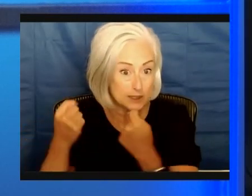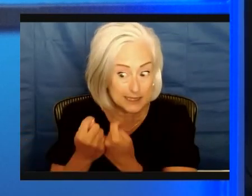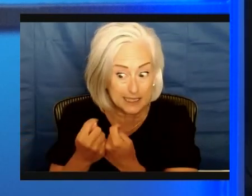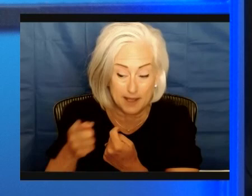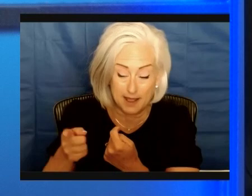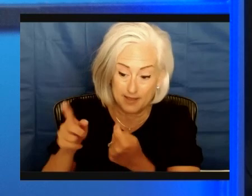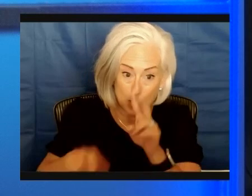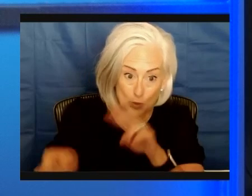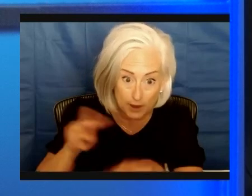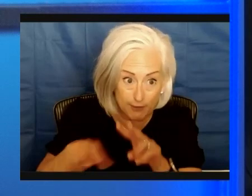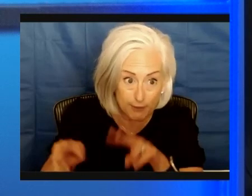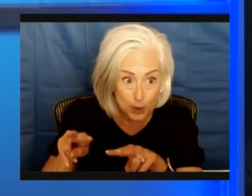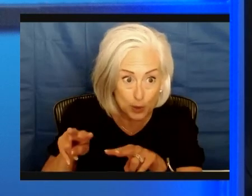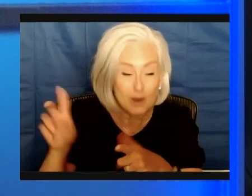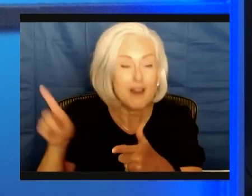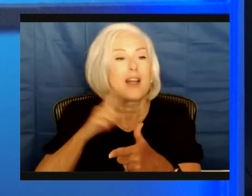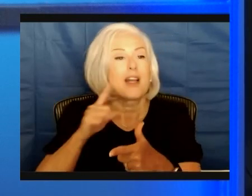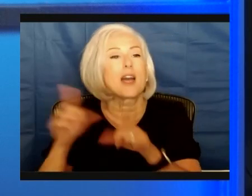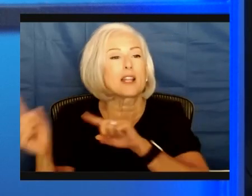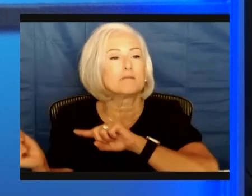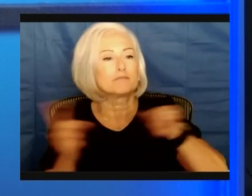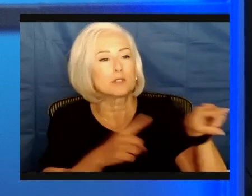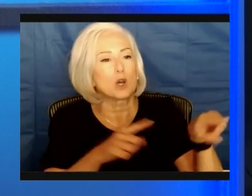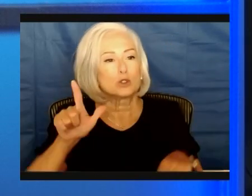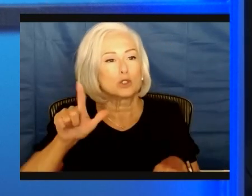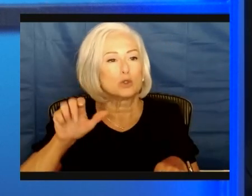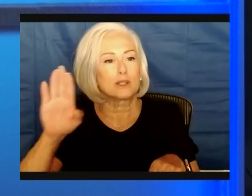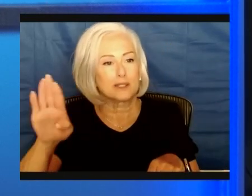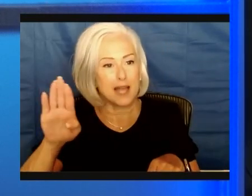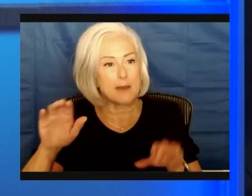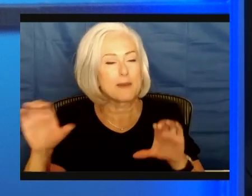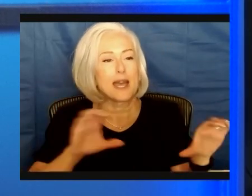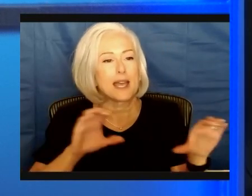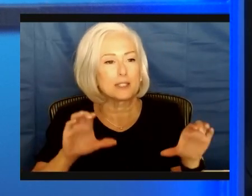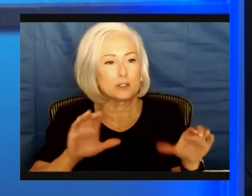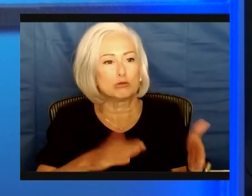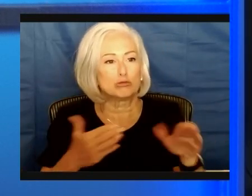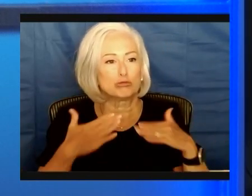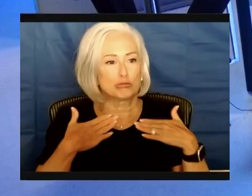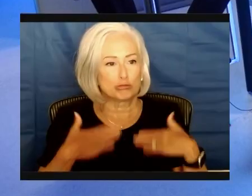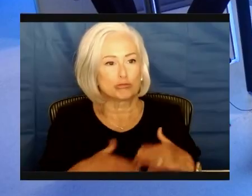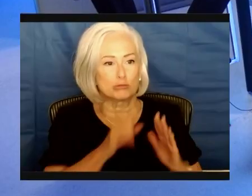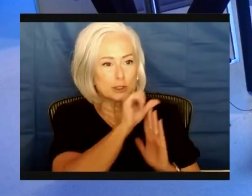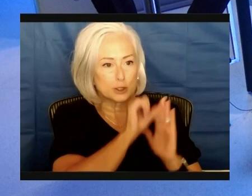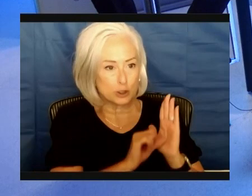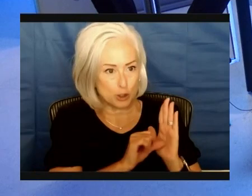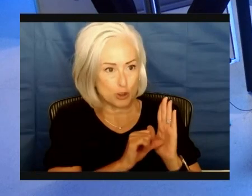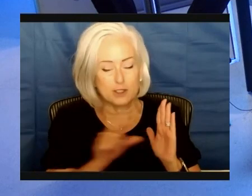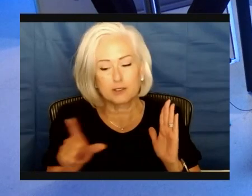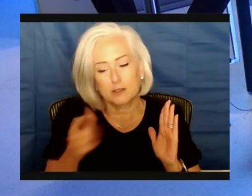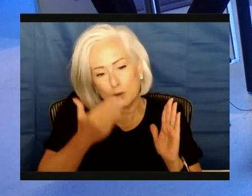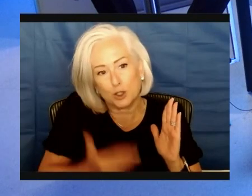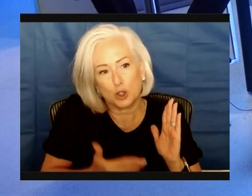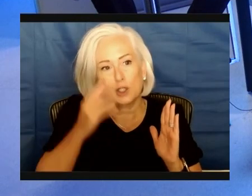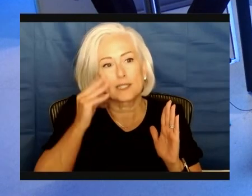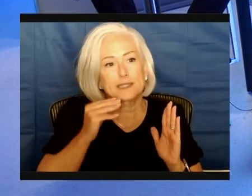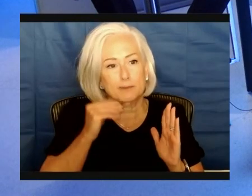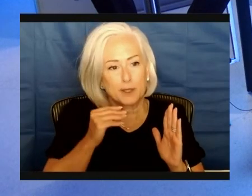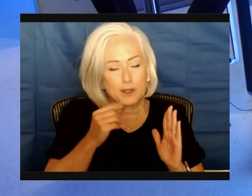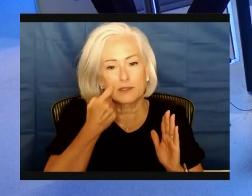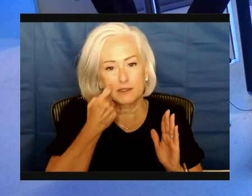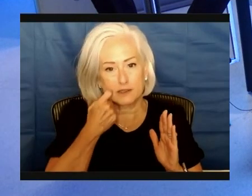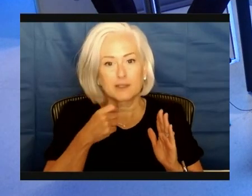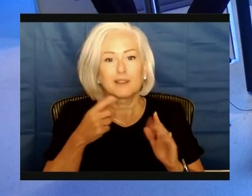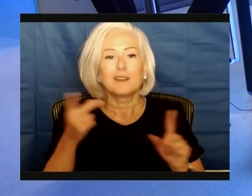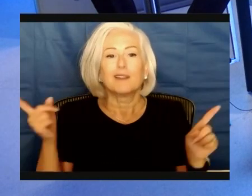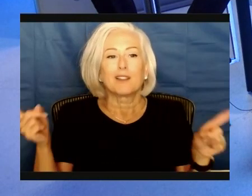cadaver surgeries in our lab. So I think it's a pretty good experience. Well, and he said very accomplished trauma surgeons. These guys are both great